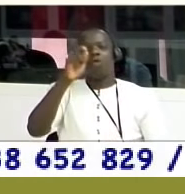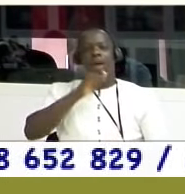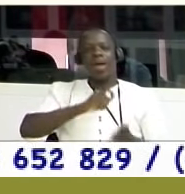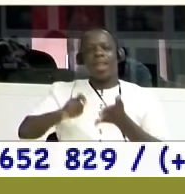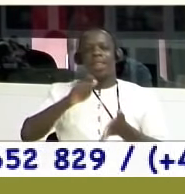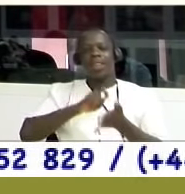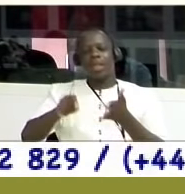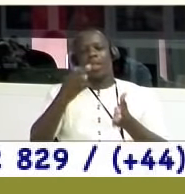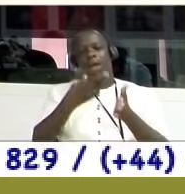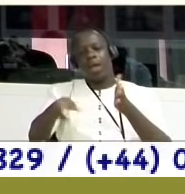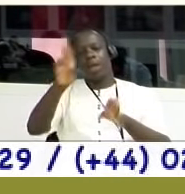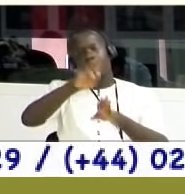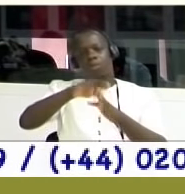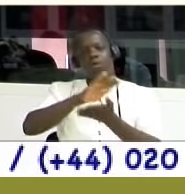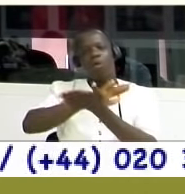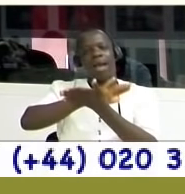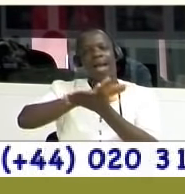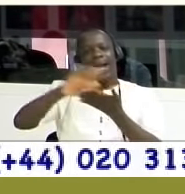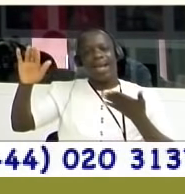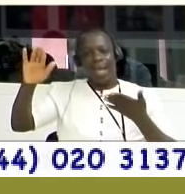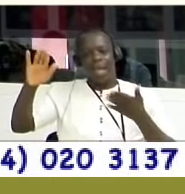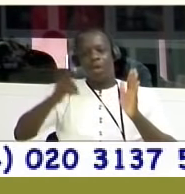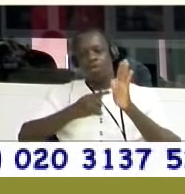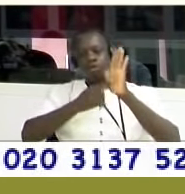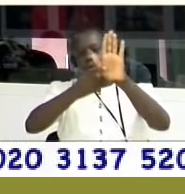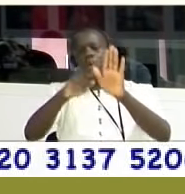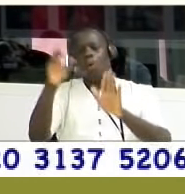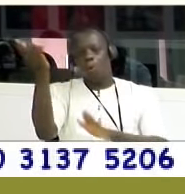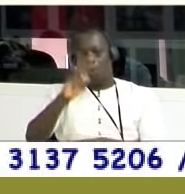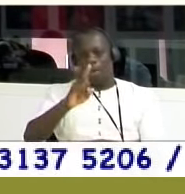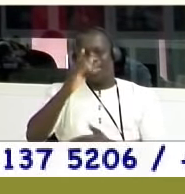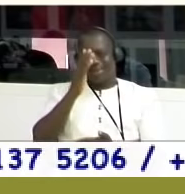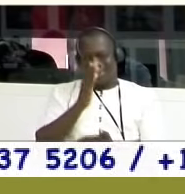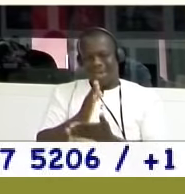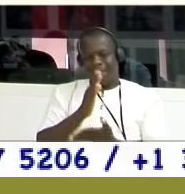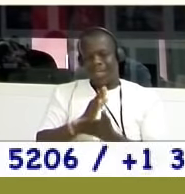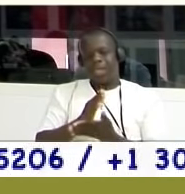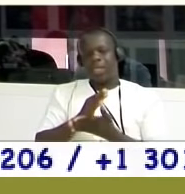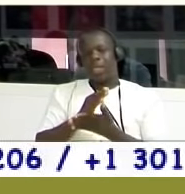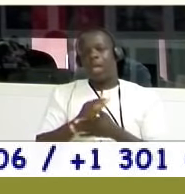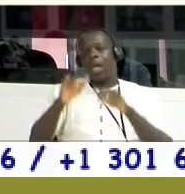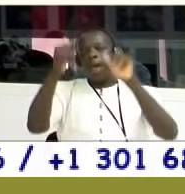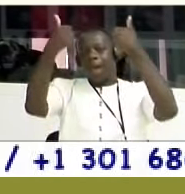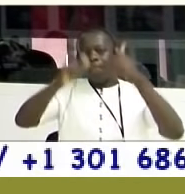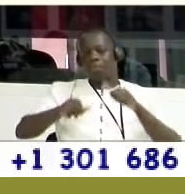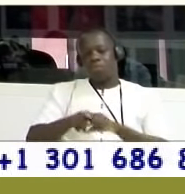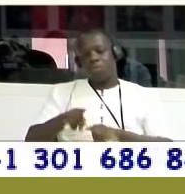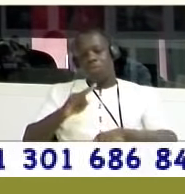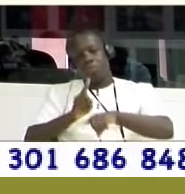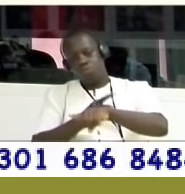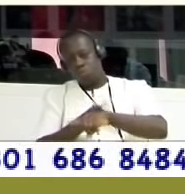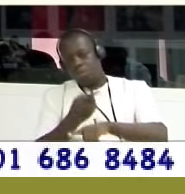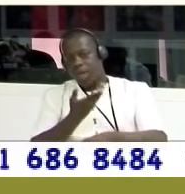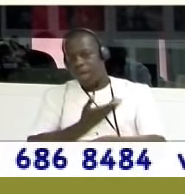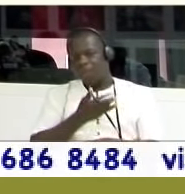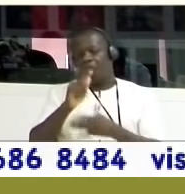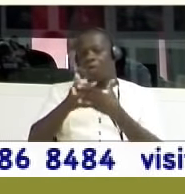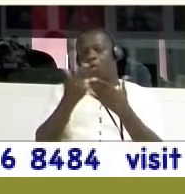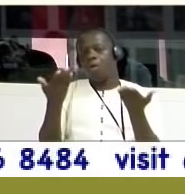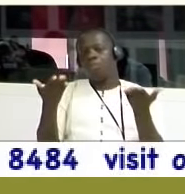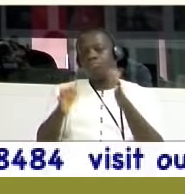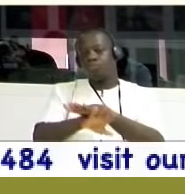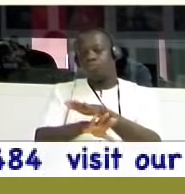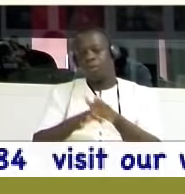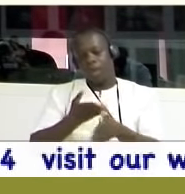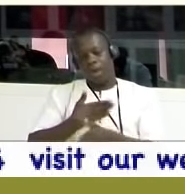what exactly happened, whether there were any injuries or casualties. There was none. Only